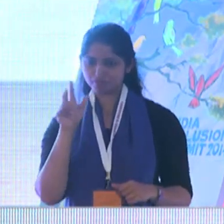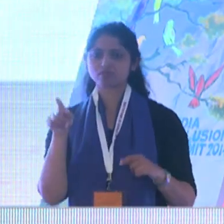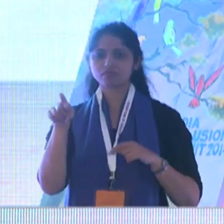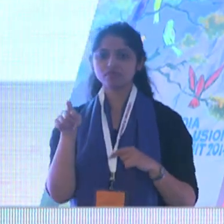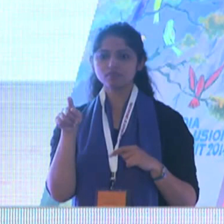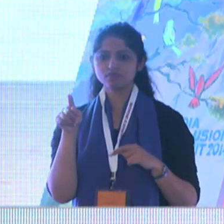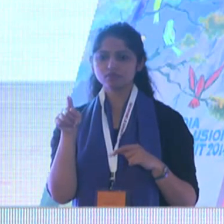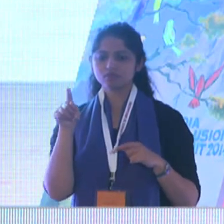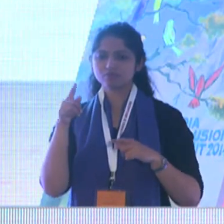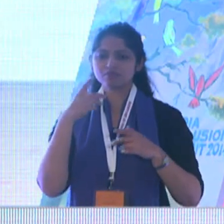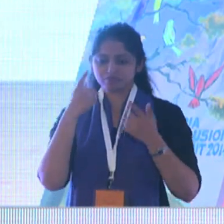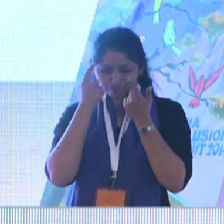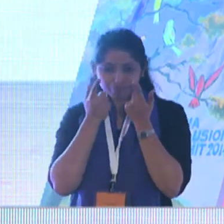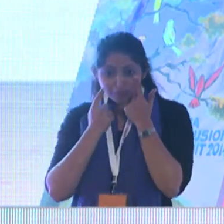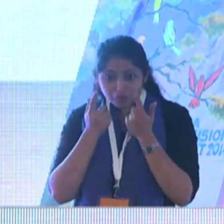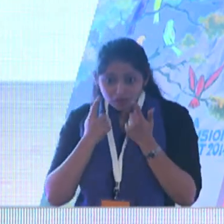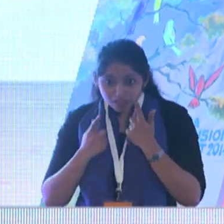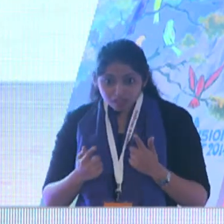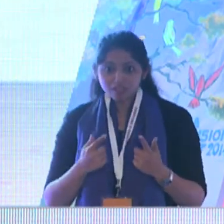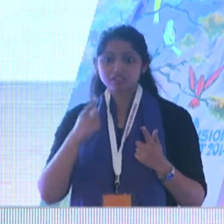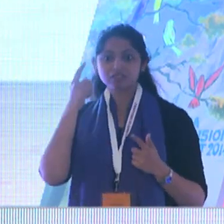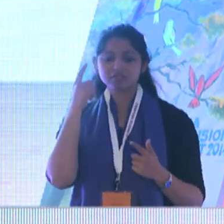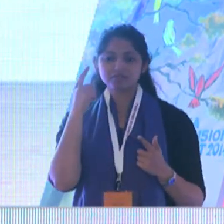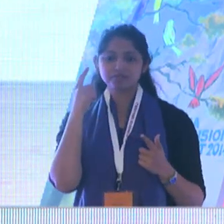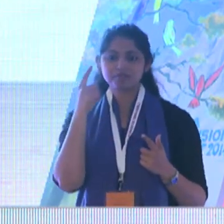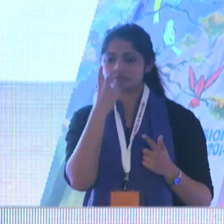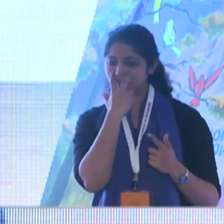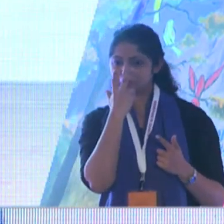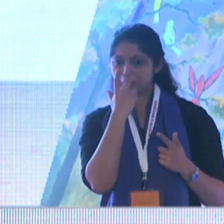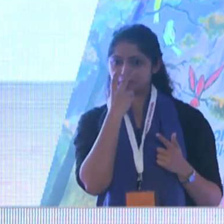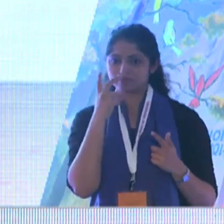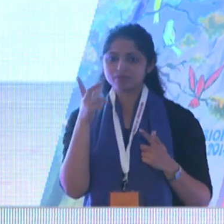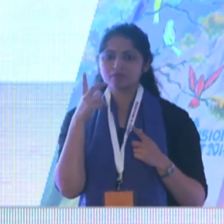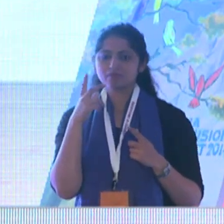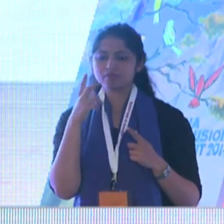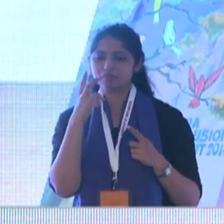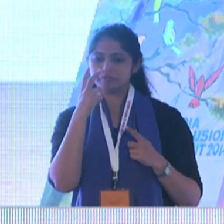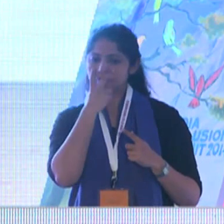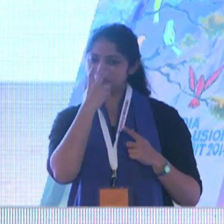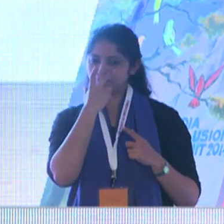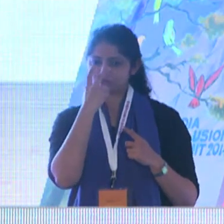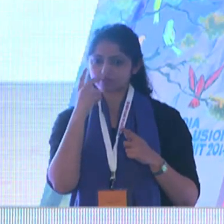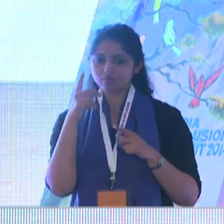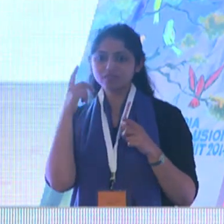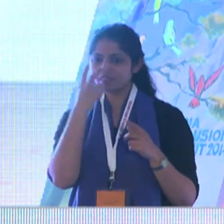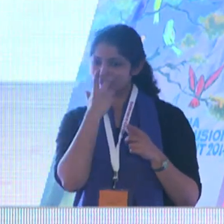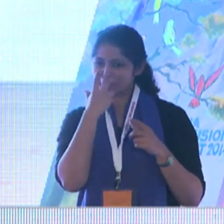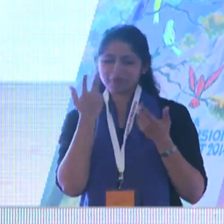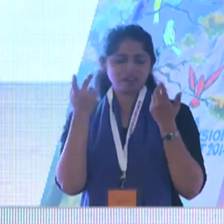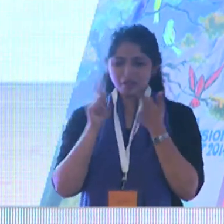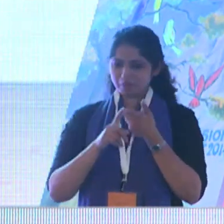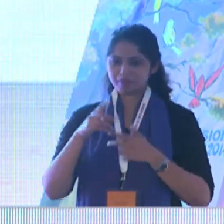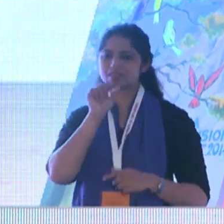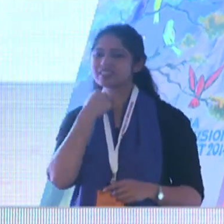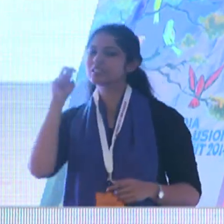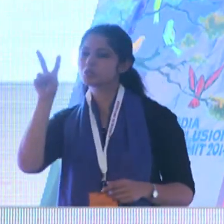was diagnosed with retinitis pigmentosa, which is a genetic condition where you keep losing your eyesight. And by the